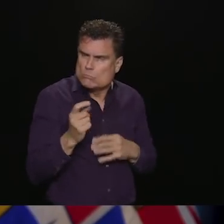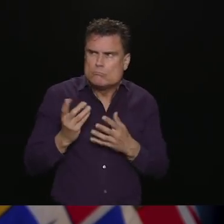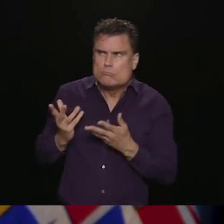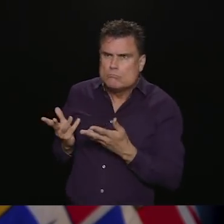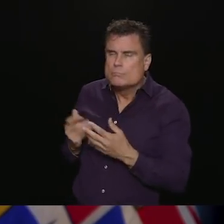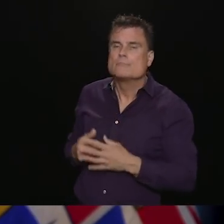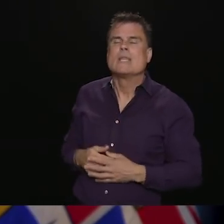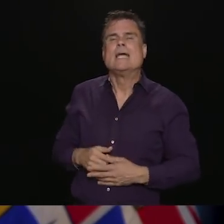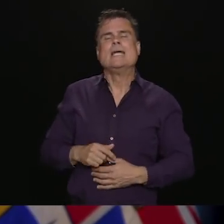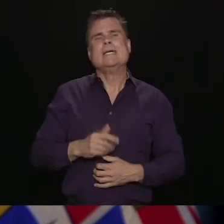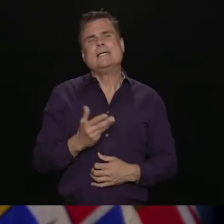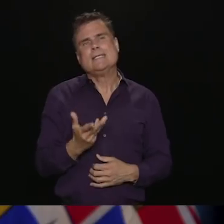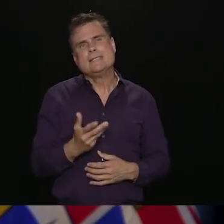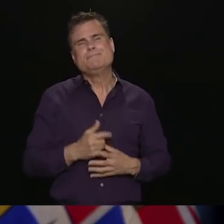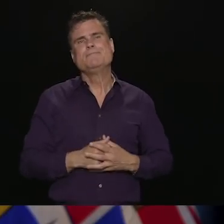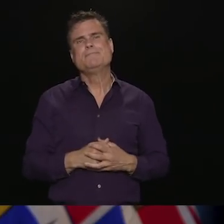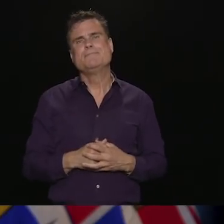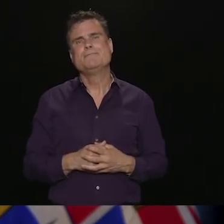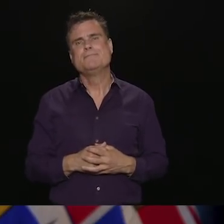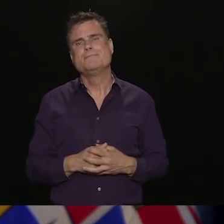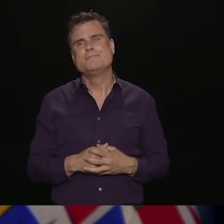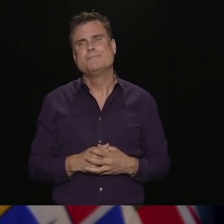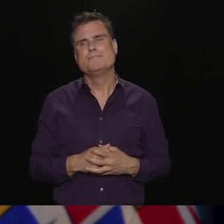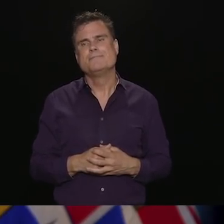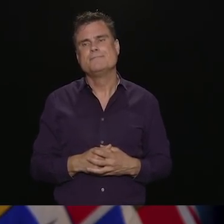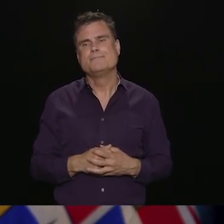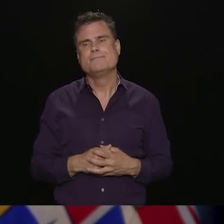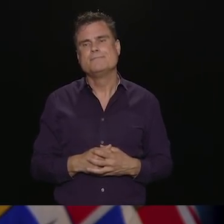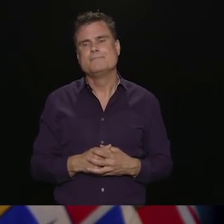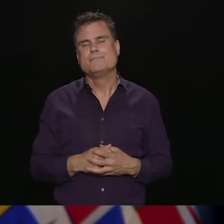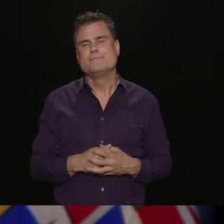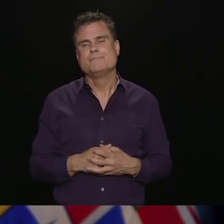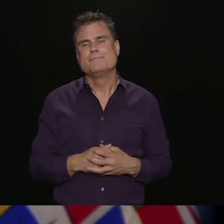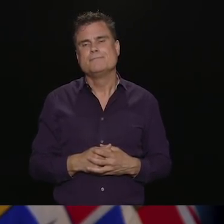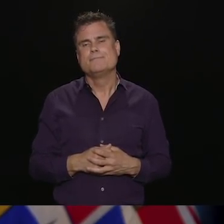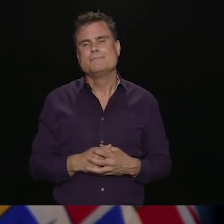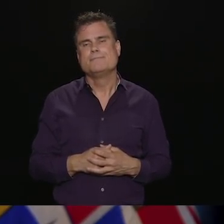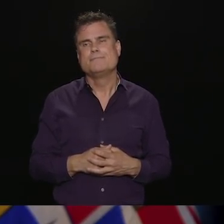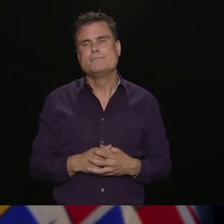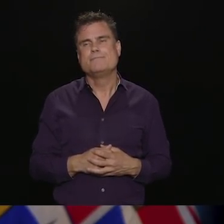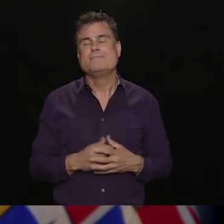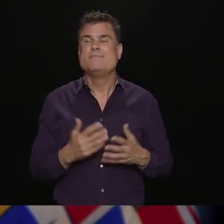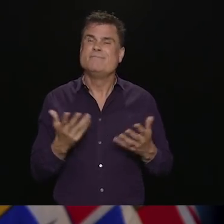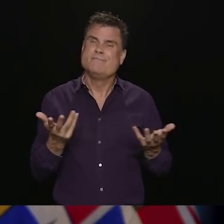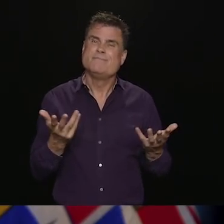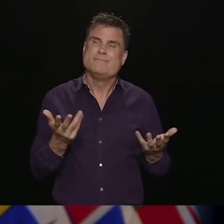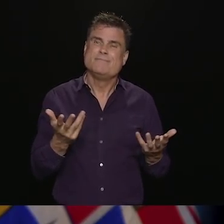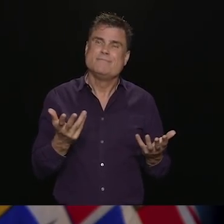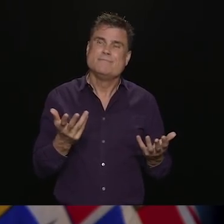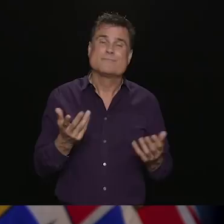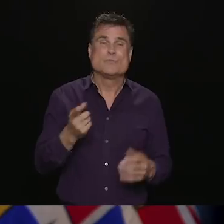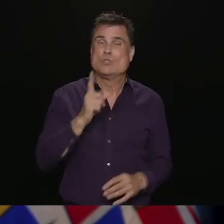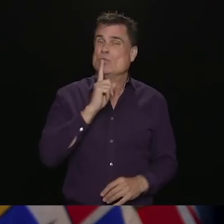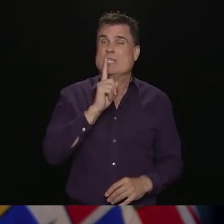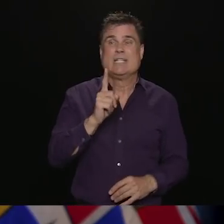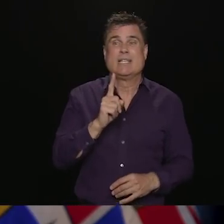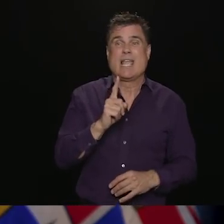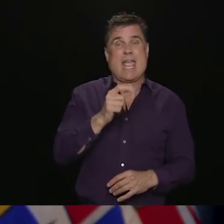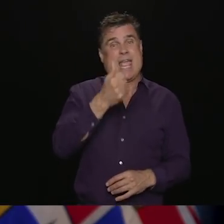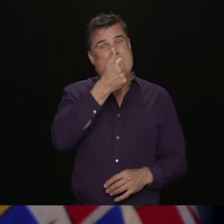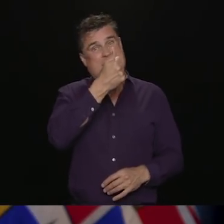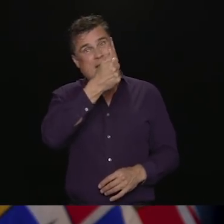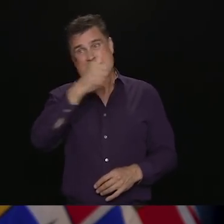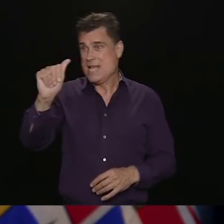that person is the one person that you're having contact with, that you need to be cautious, of course, that you don't,